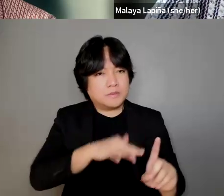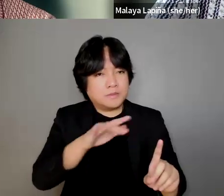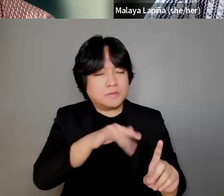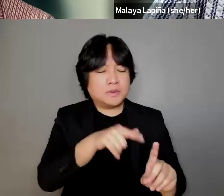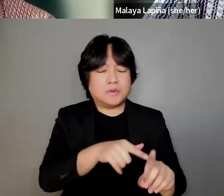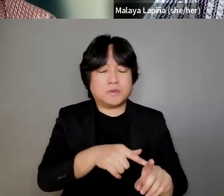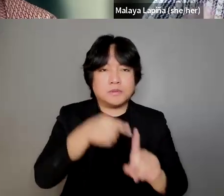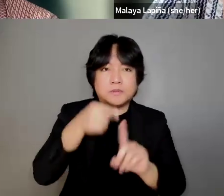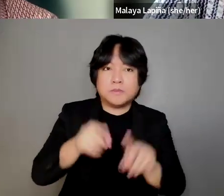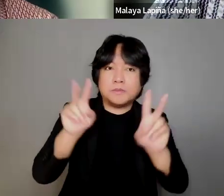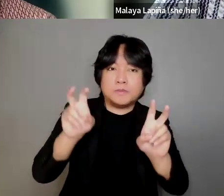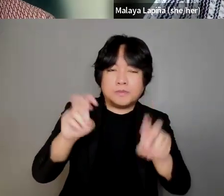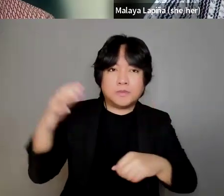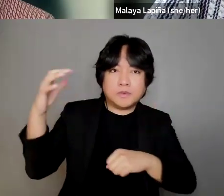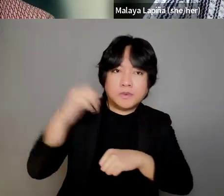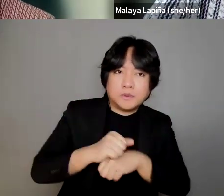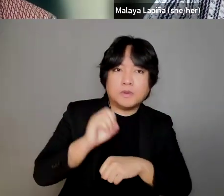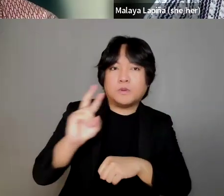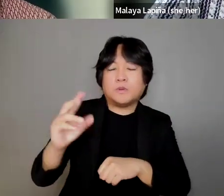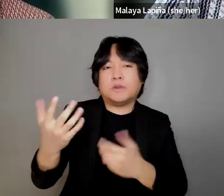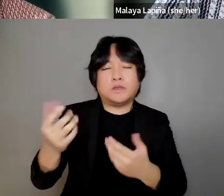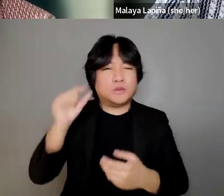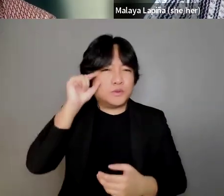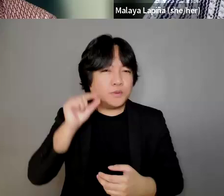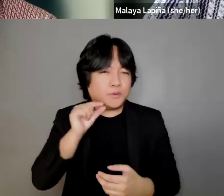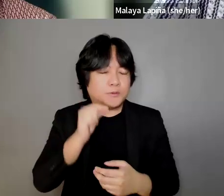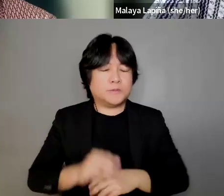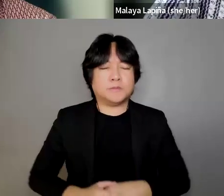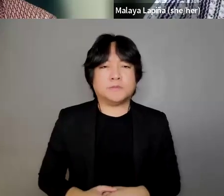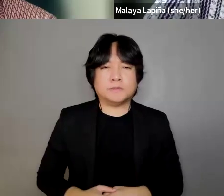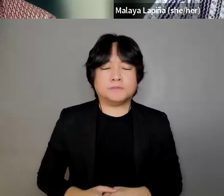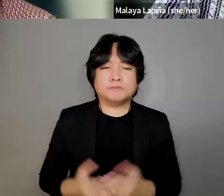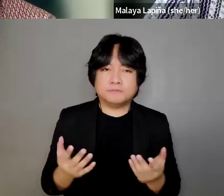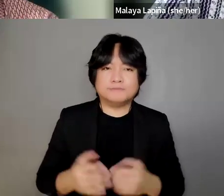colonial or colonial or coloniality of a gender in a general. Yeah.